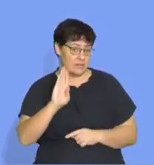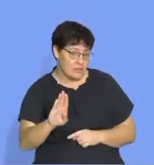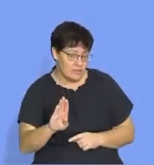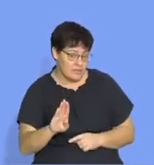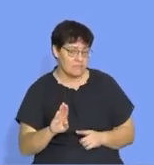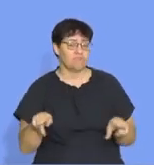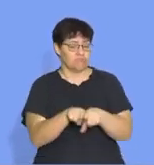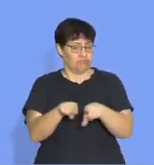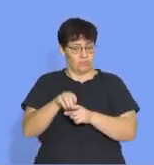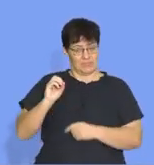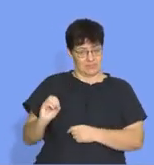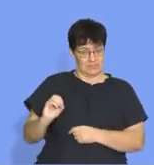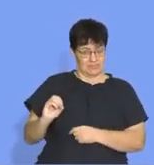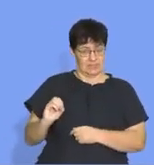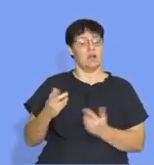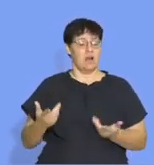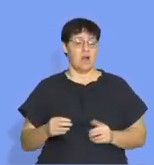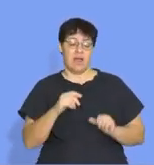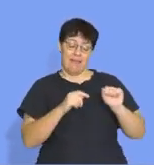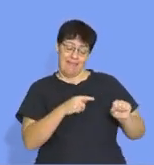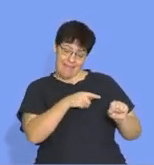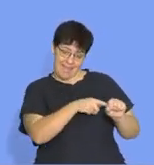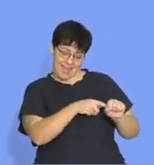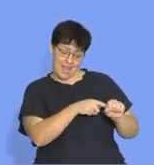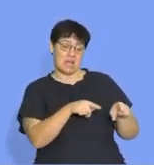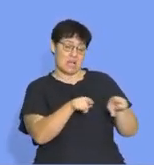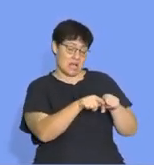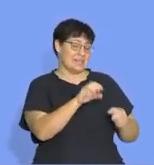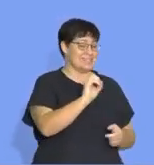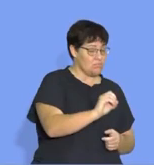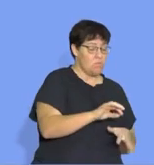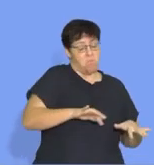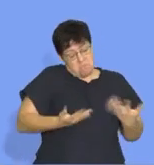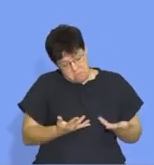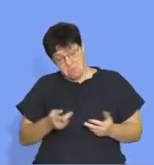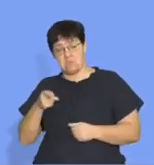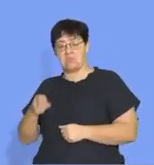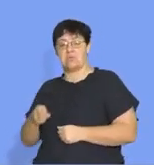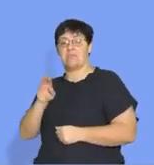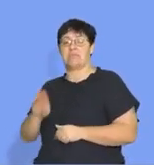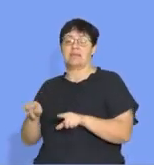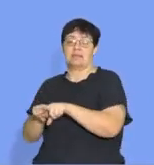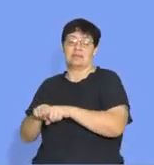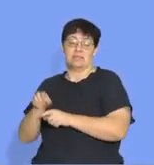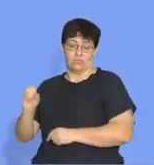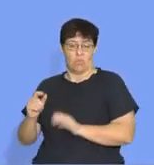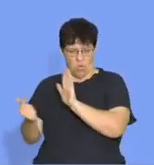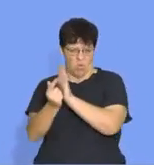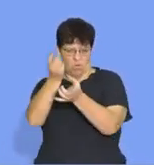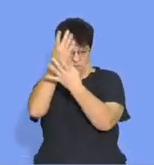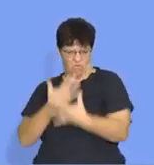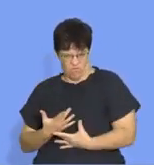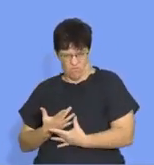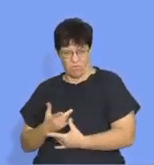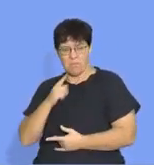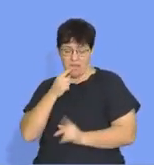to zero, then A will be equal to zero, or my B will be equal to zero. So that's where we're